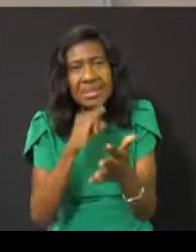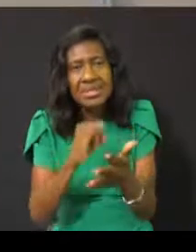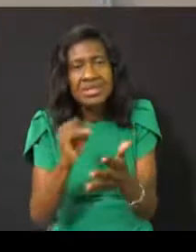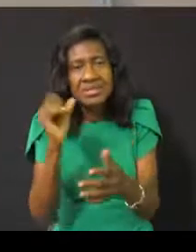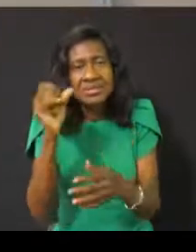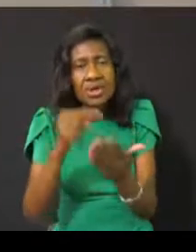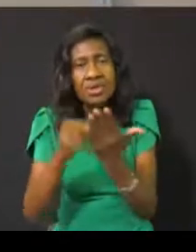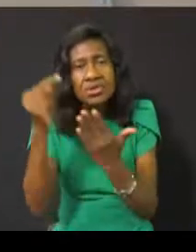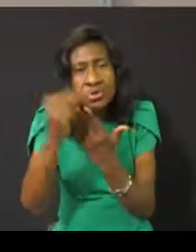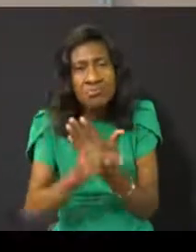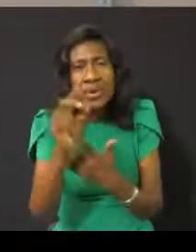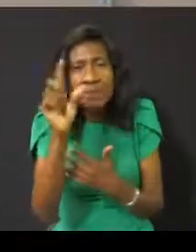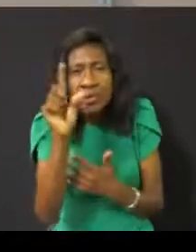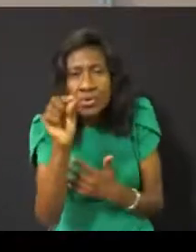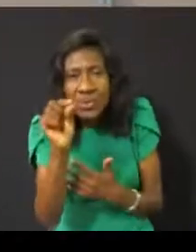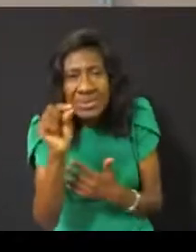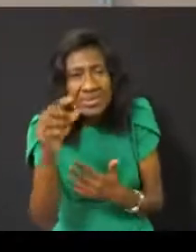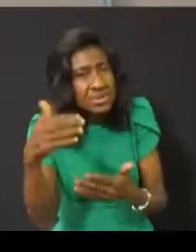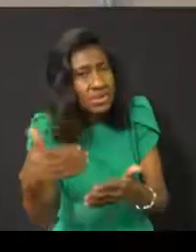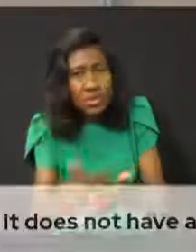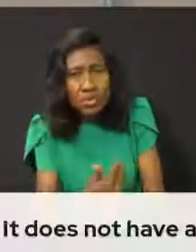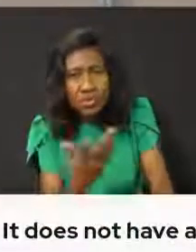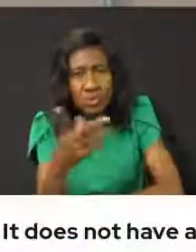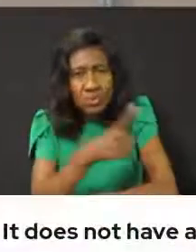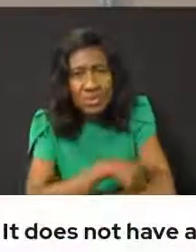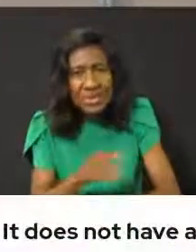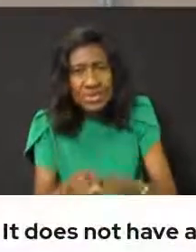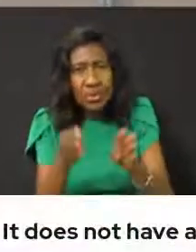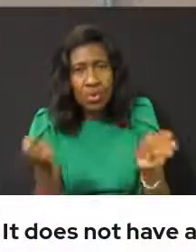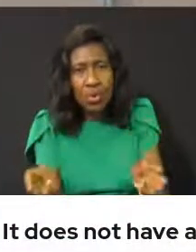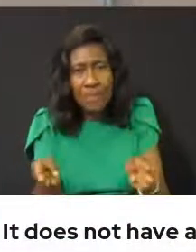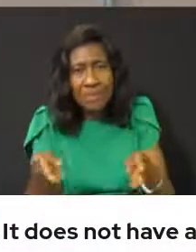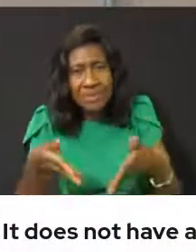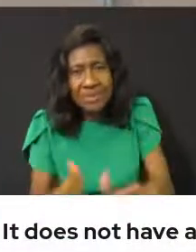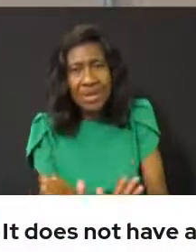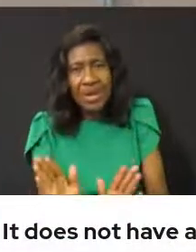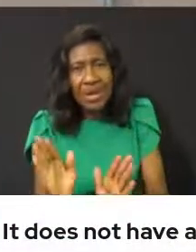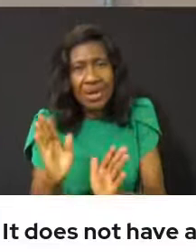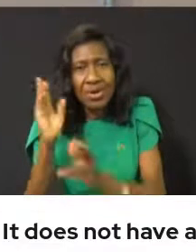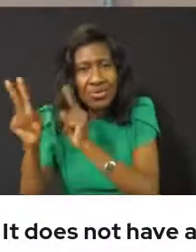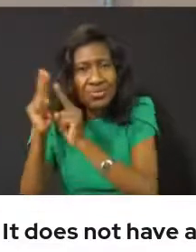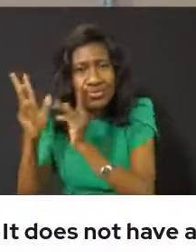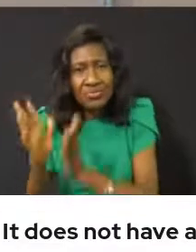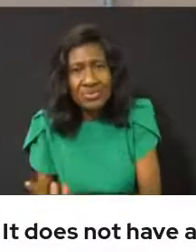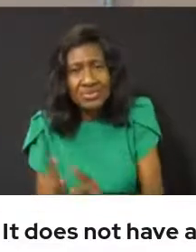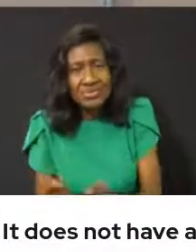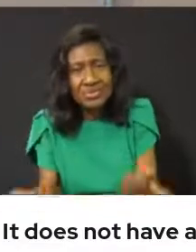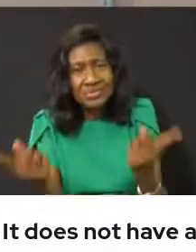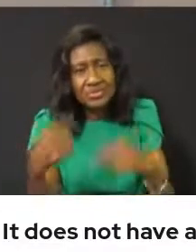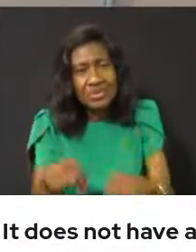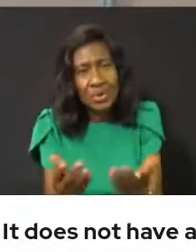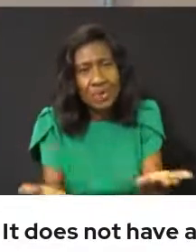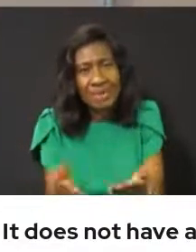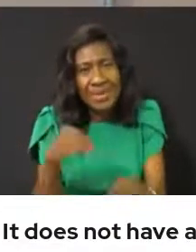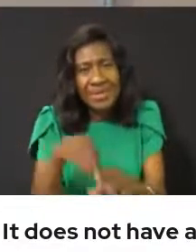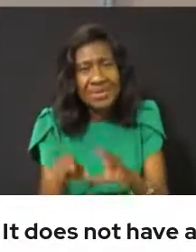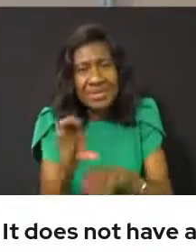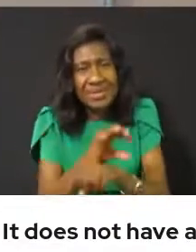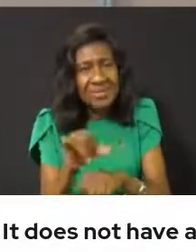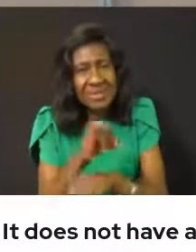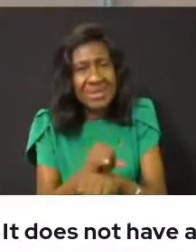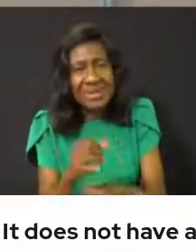the 20th is the new date moving forward. I know that there's a lot of persons overseas who are watching the